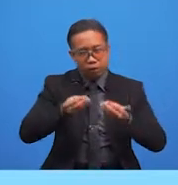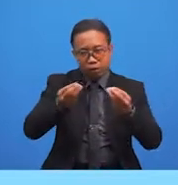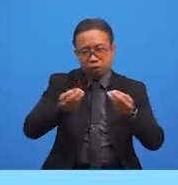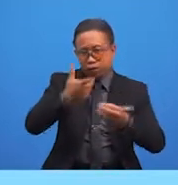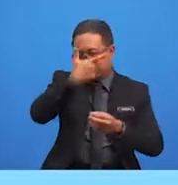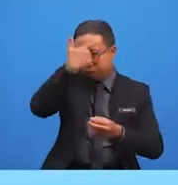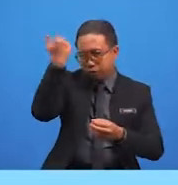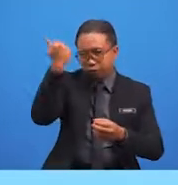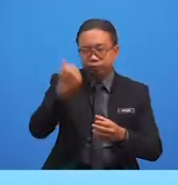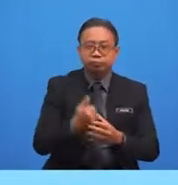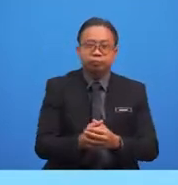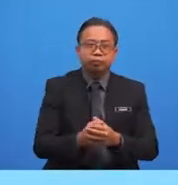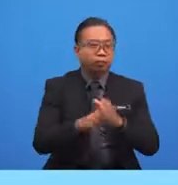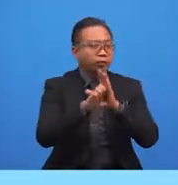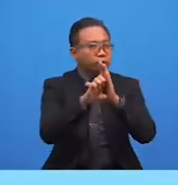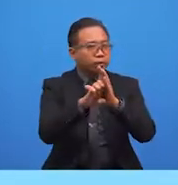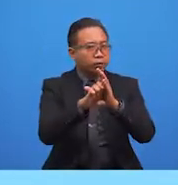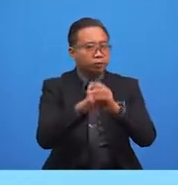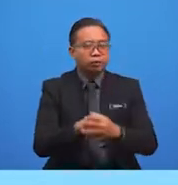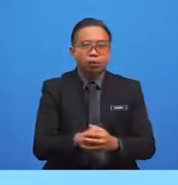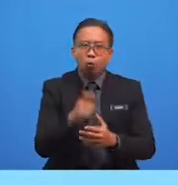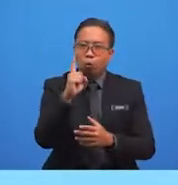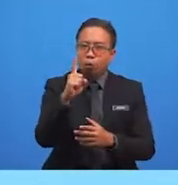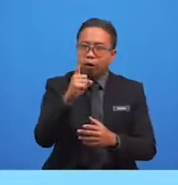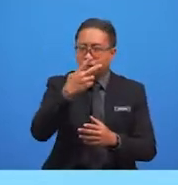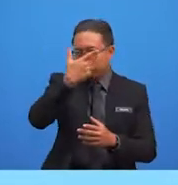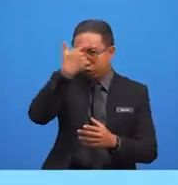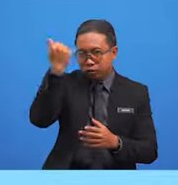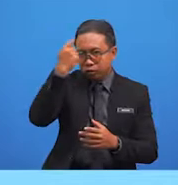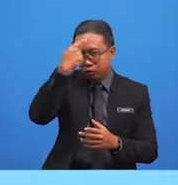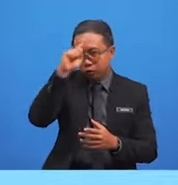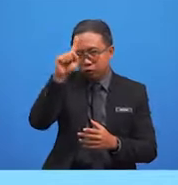reasons. For example, one reason for